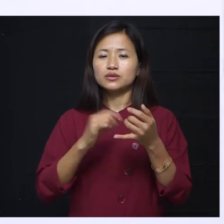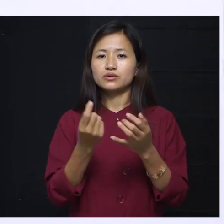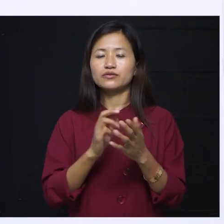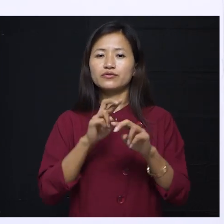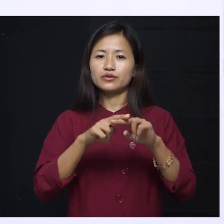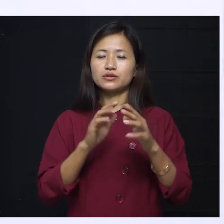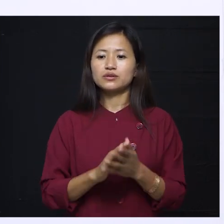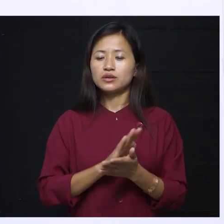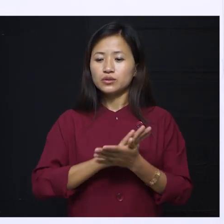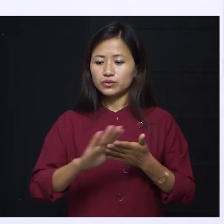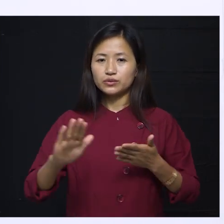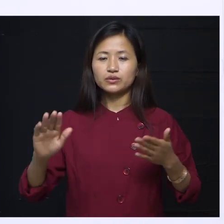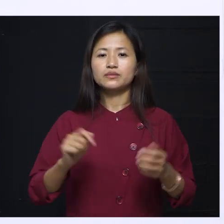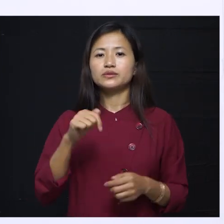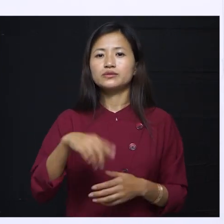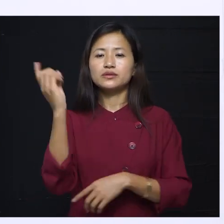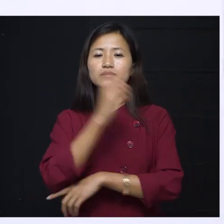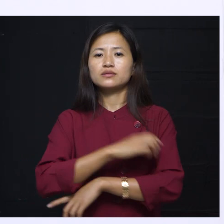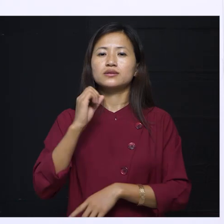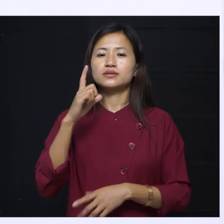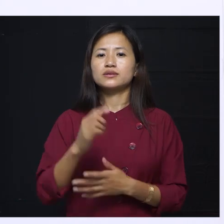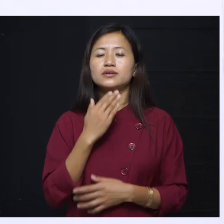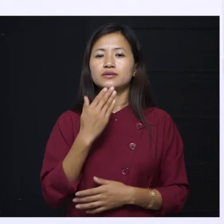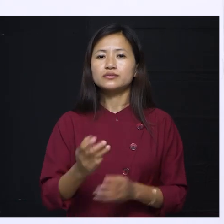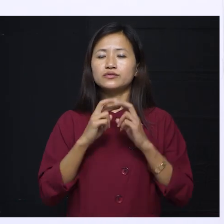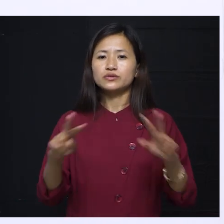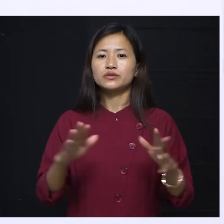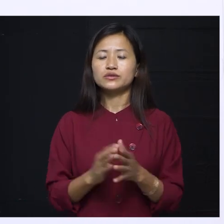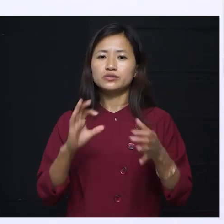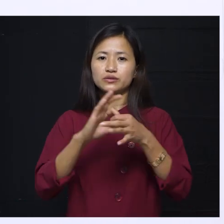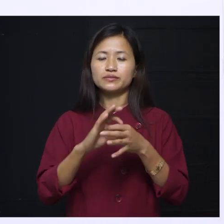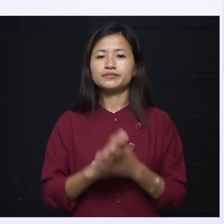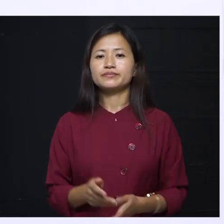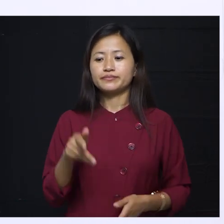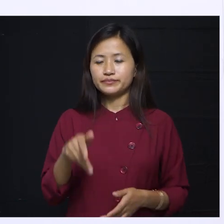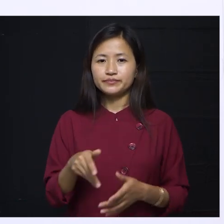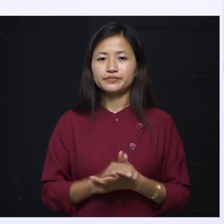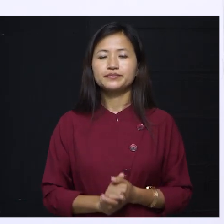And on that note, we would be winding up today's class. Thank you all very much for joining me.